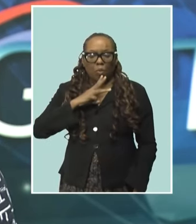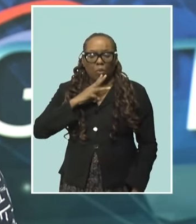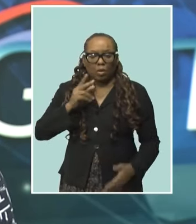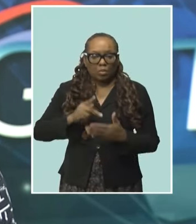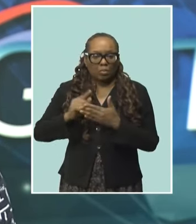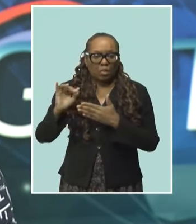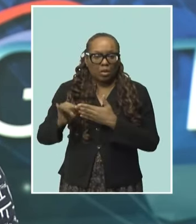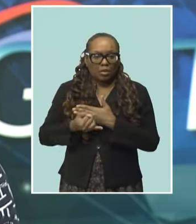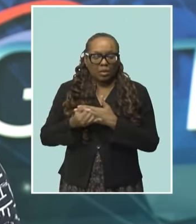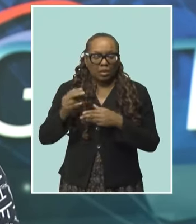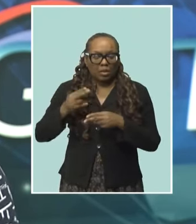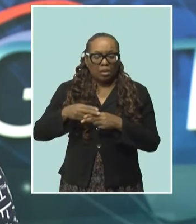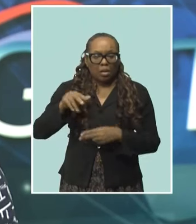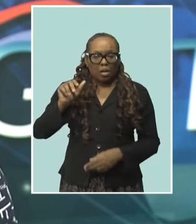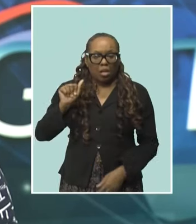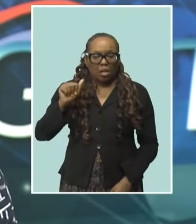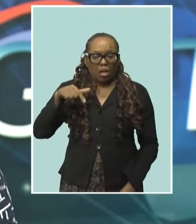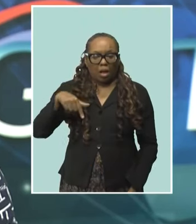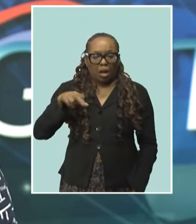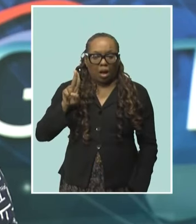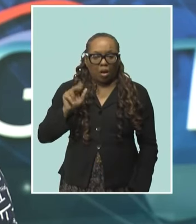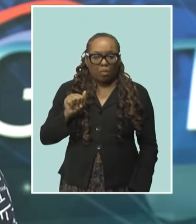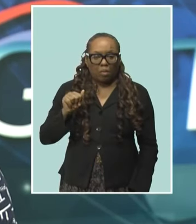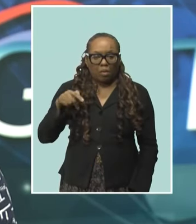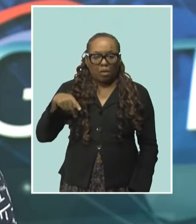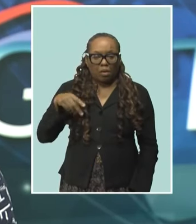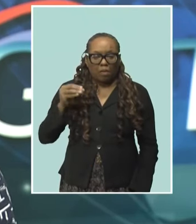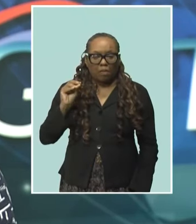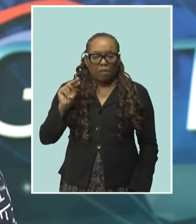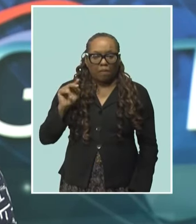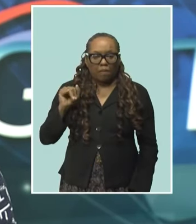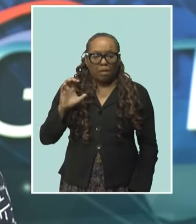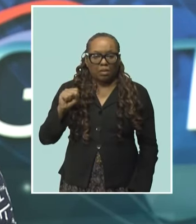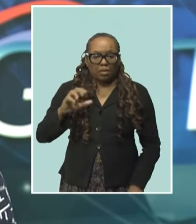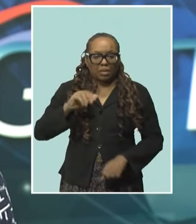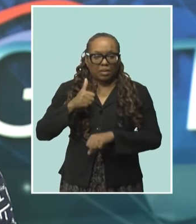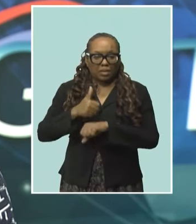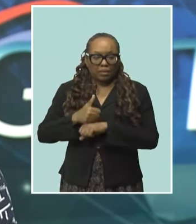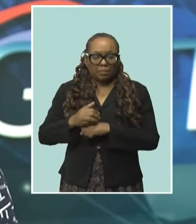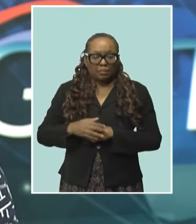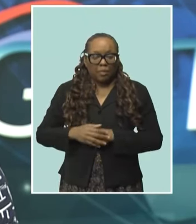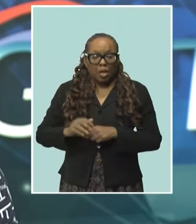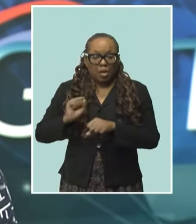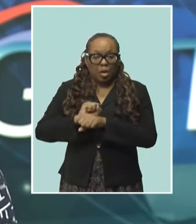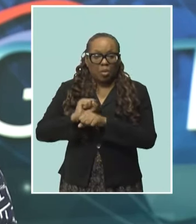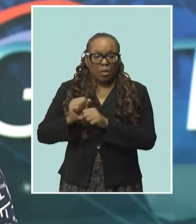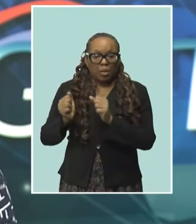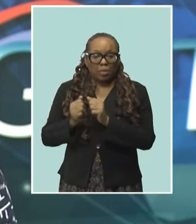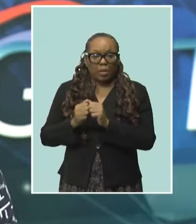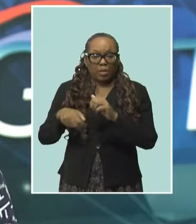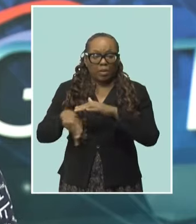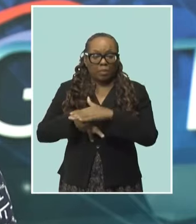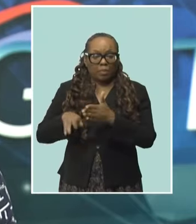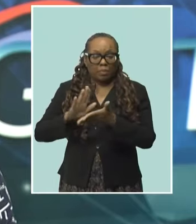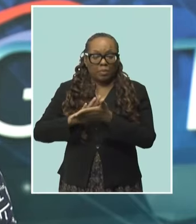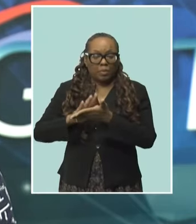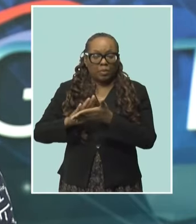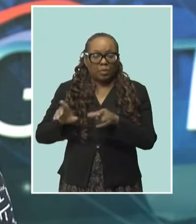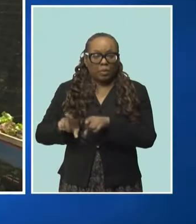set up in Barbados. It's a joint project of the Legacy Foundation and the Ellerton Primary School. Trevor Thorpe reports.